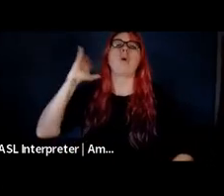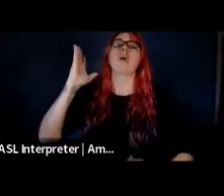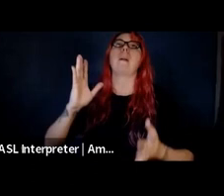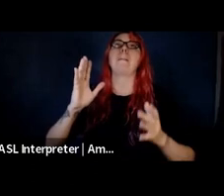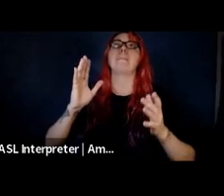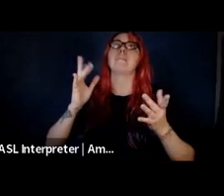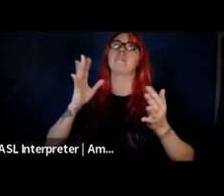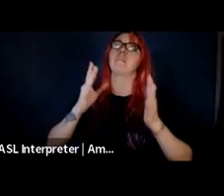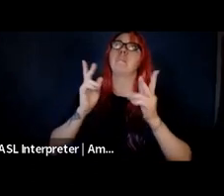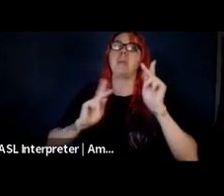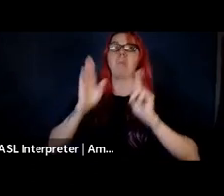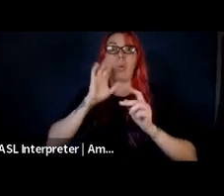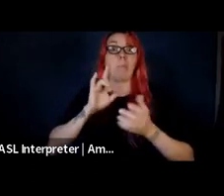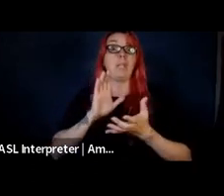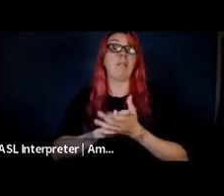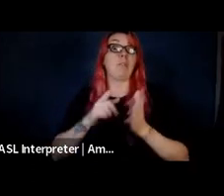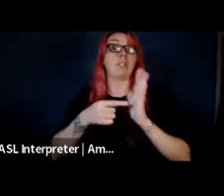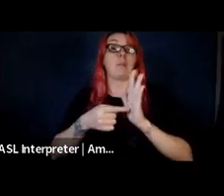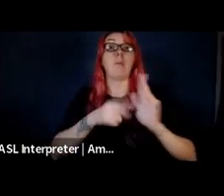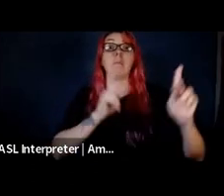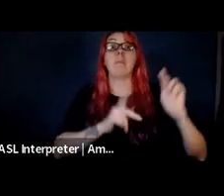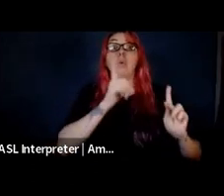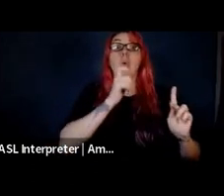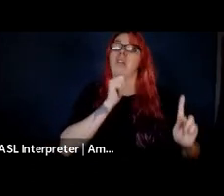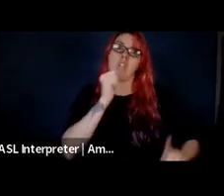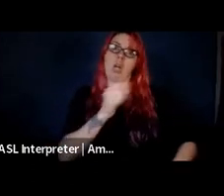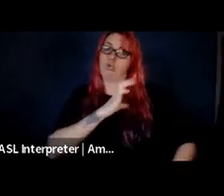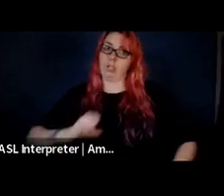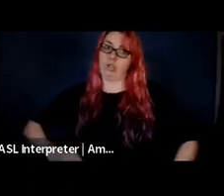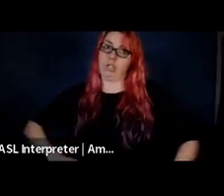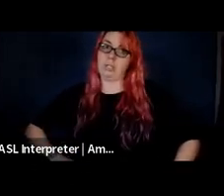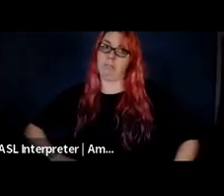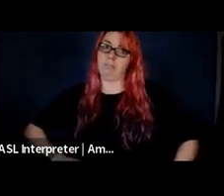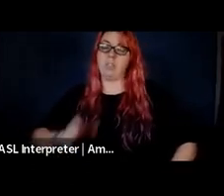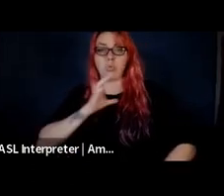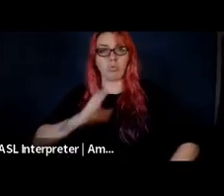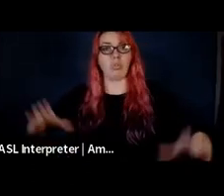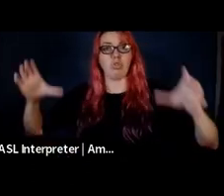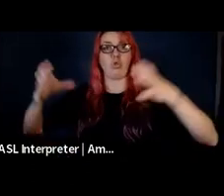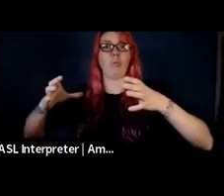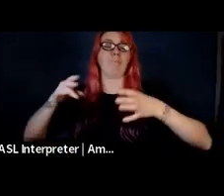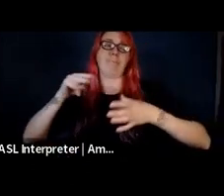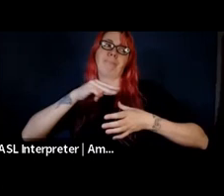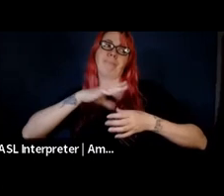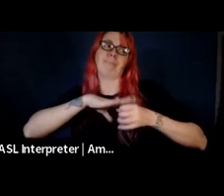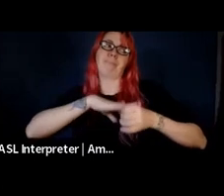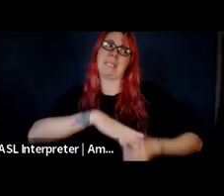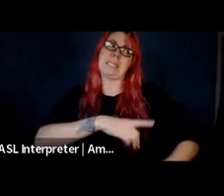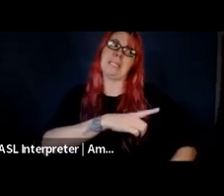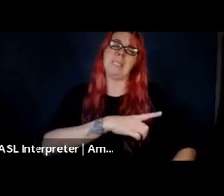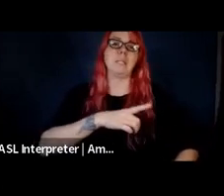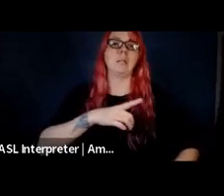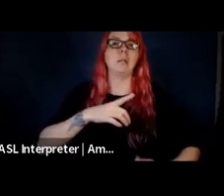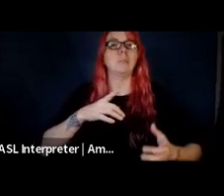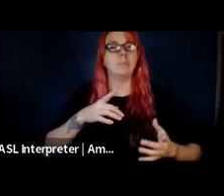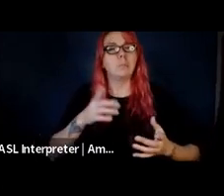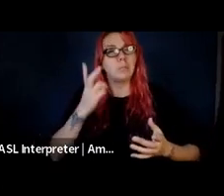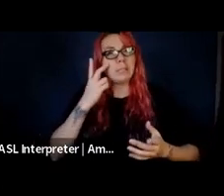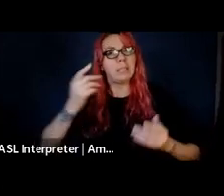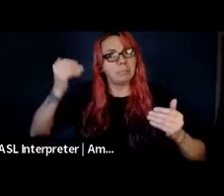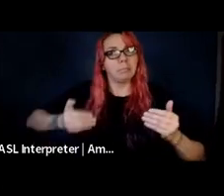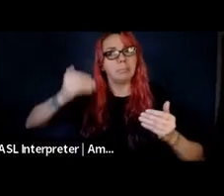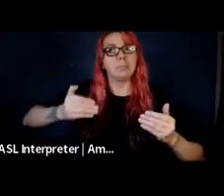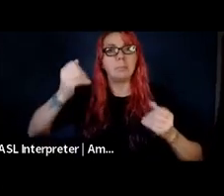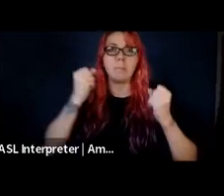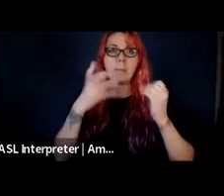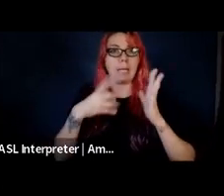people who were seen as savage, either because of their cultural practices, right? And so even one of the things that for many of us who are